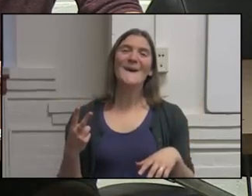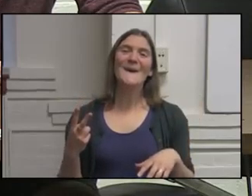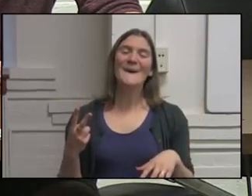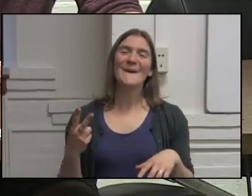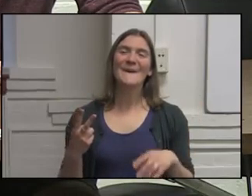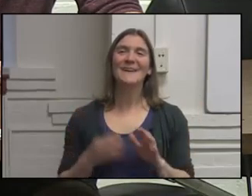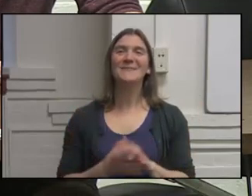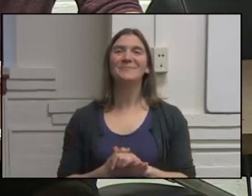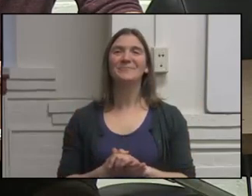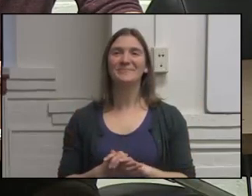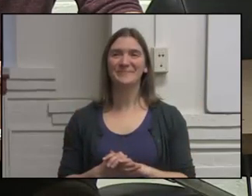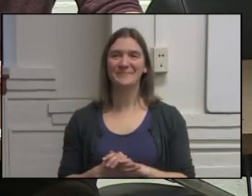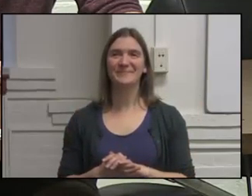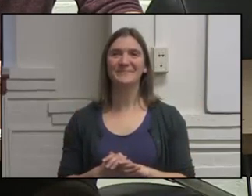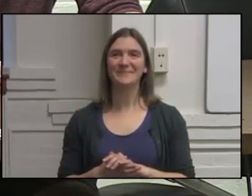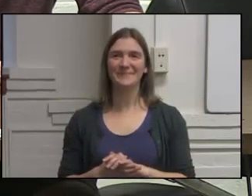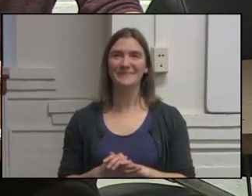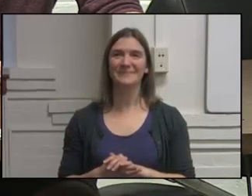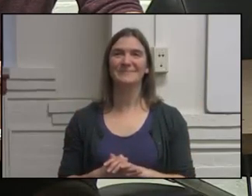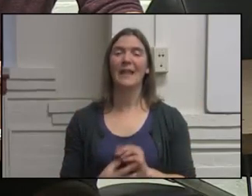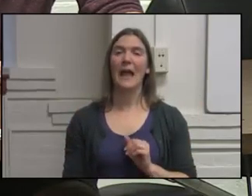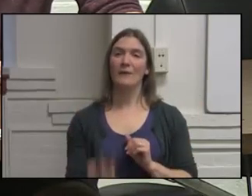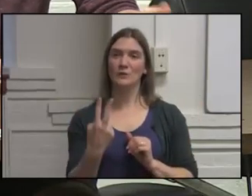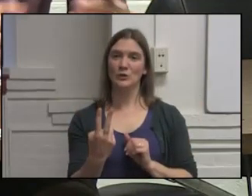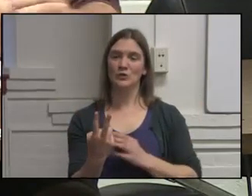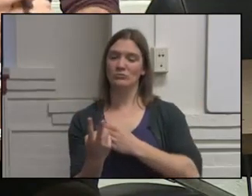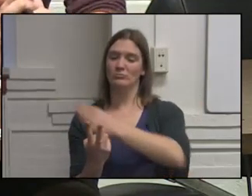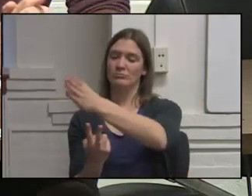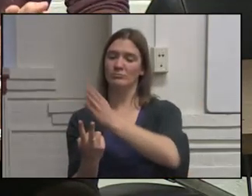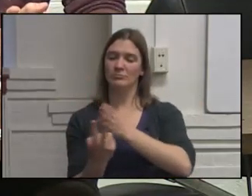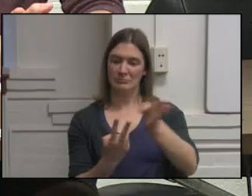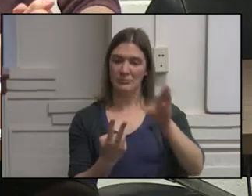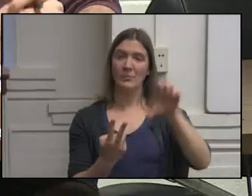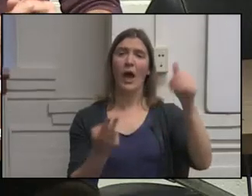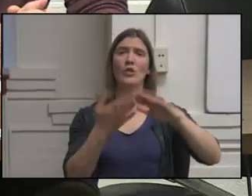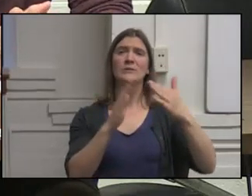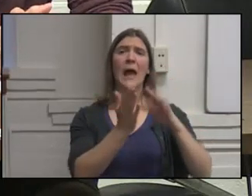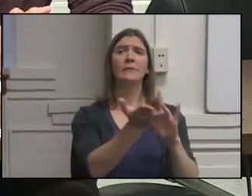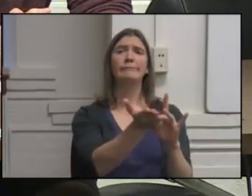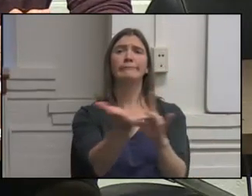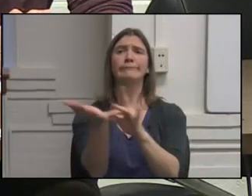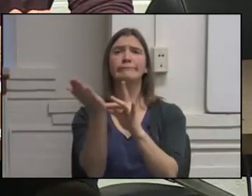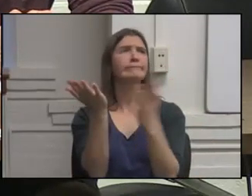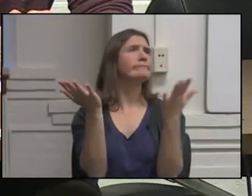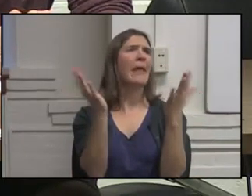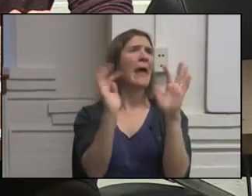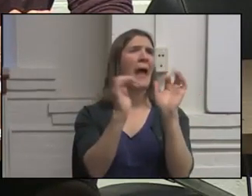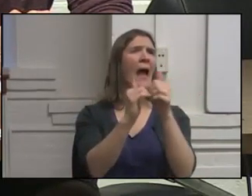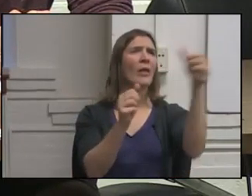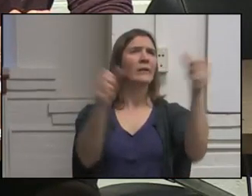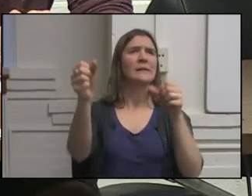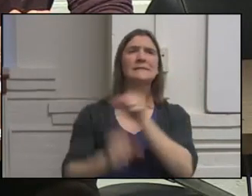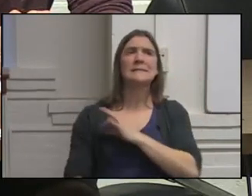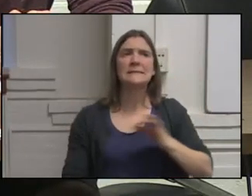There are two different ways that towns have gotten into staffing work around